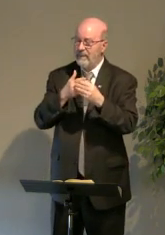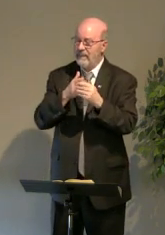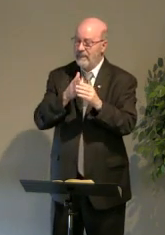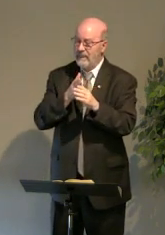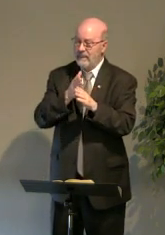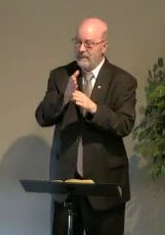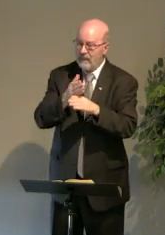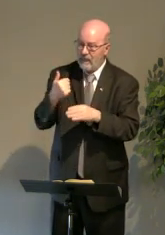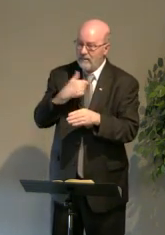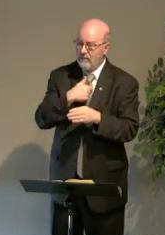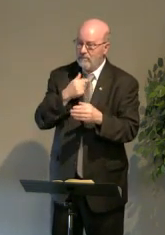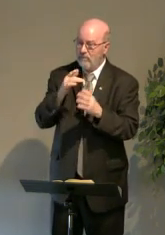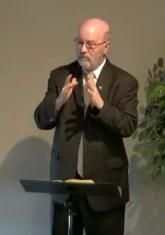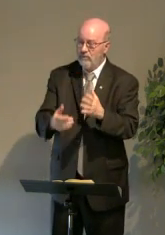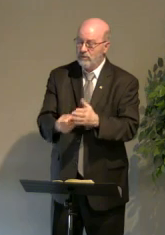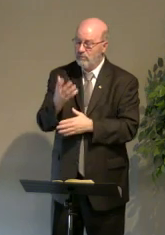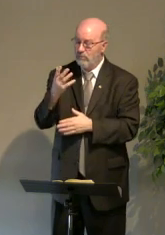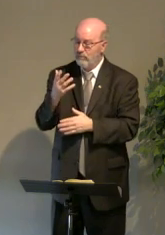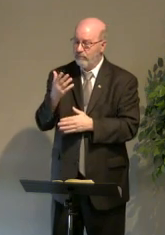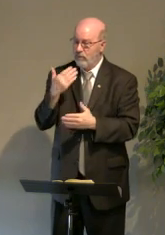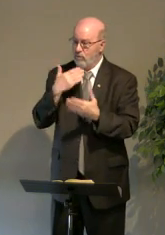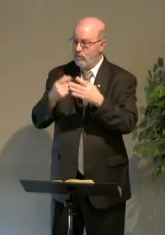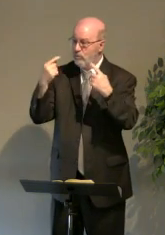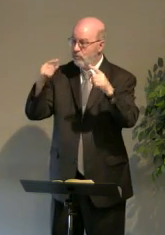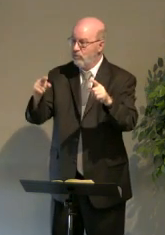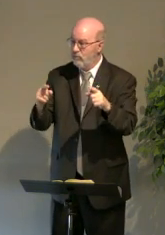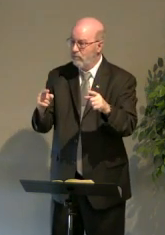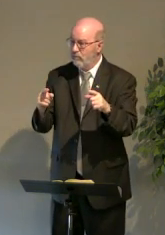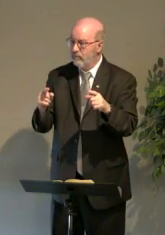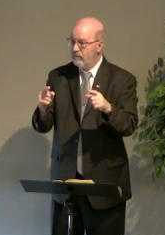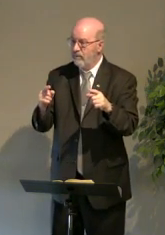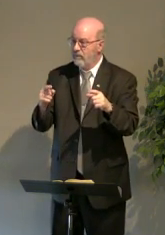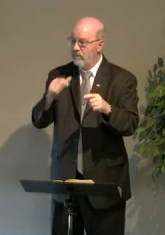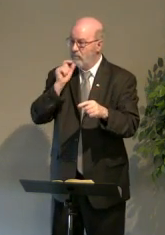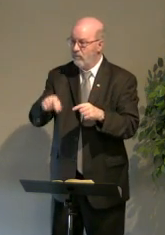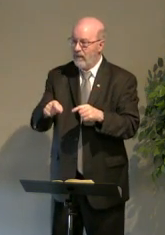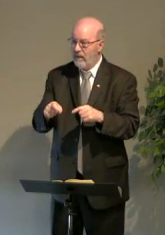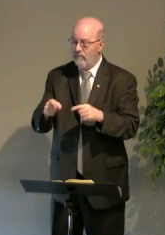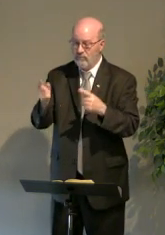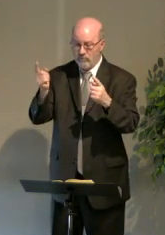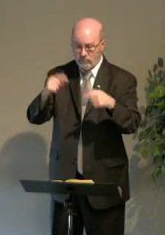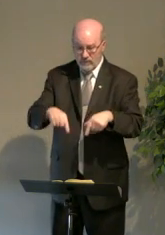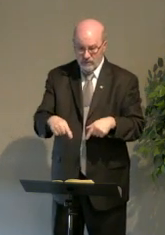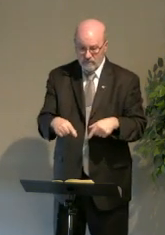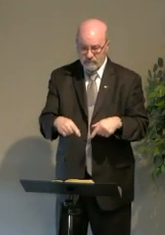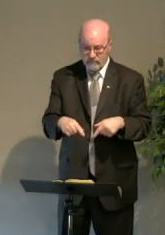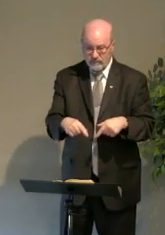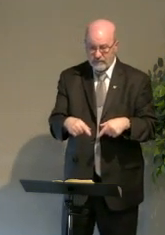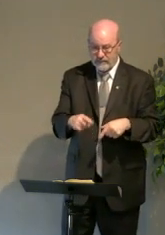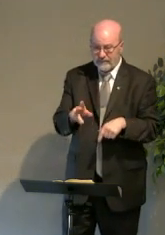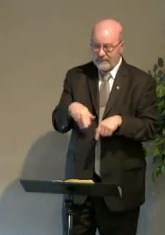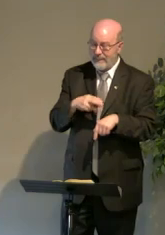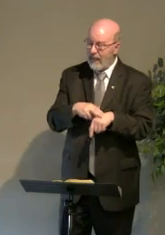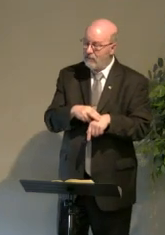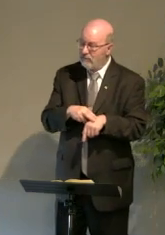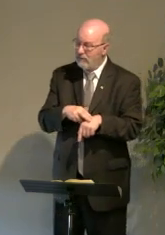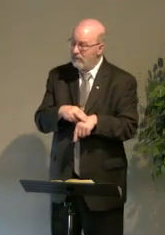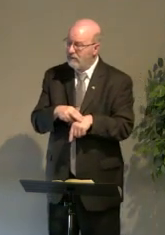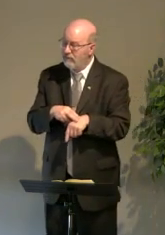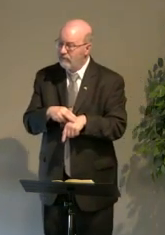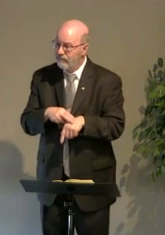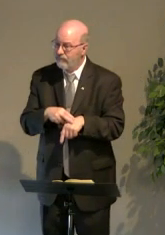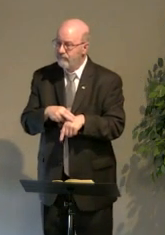believe about Christian growth. You know, the good news is that we don't have to come naturally